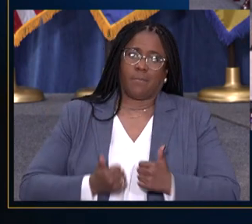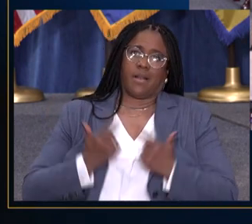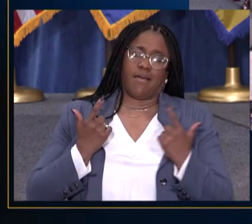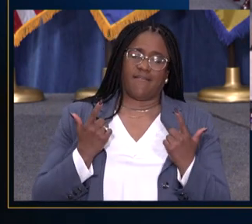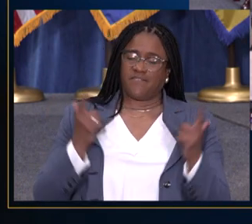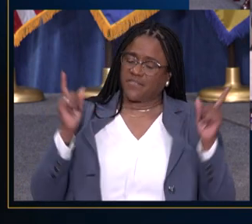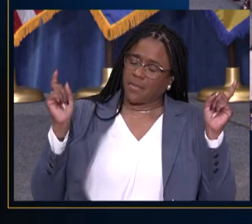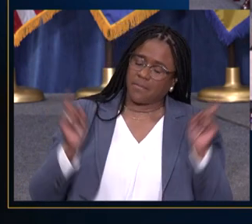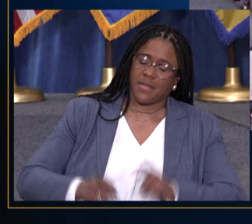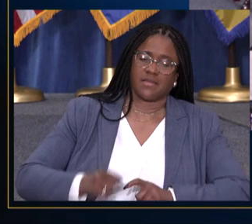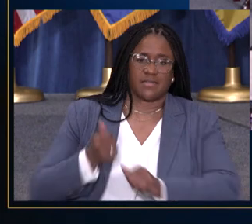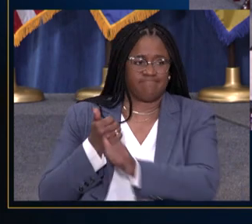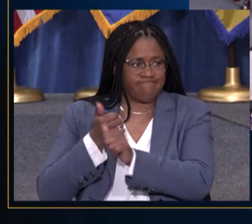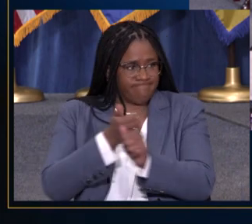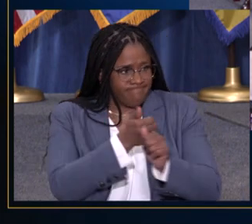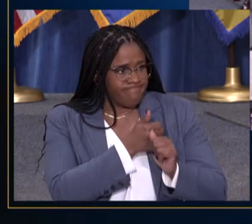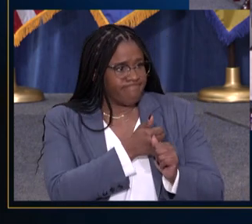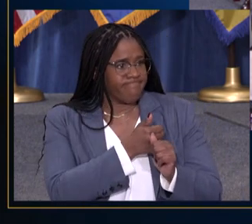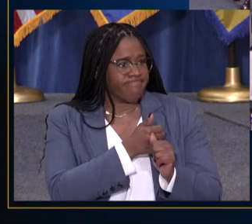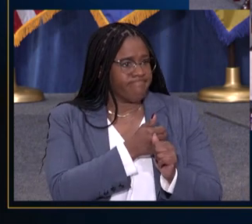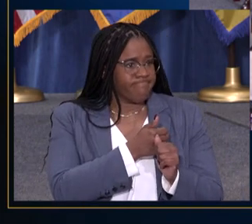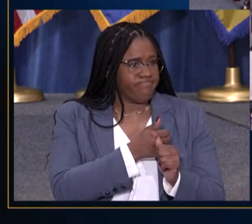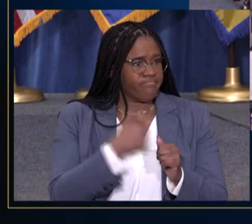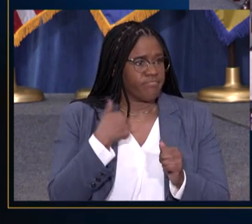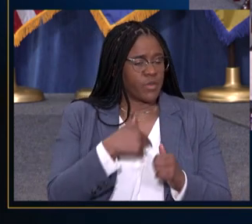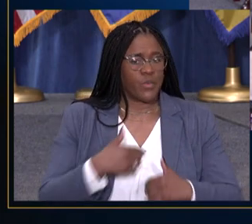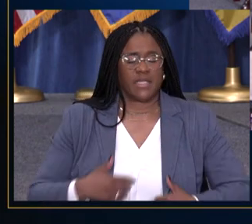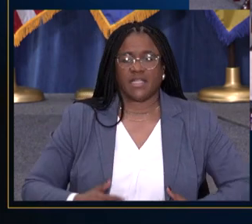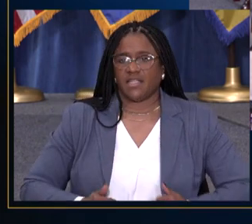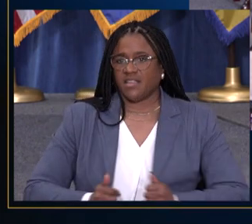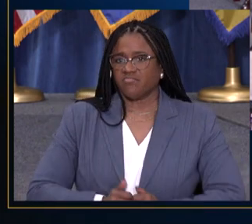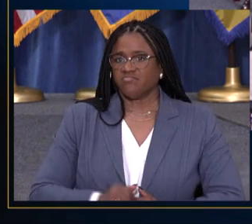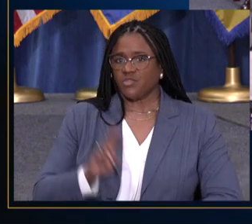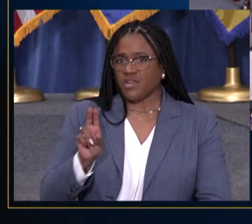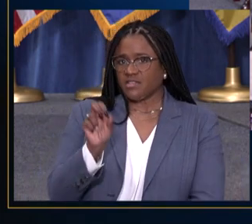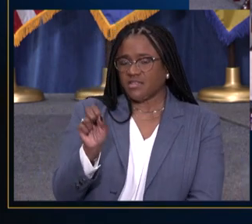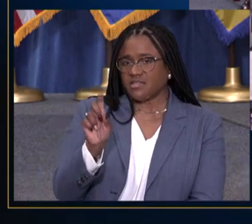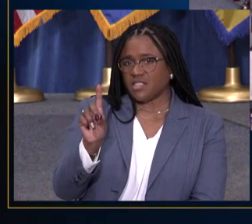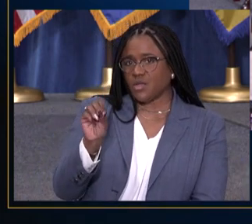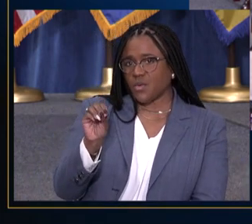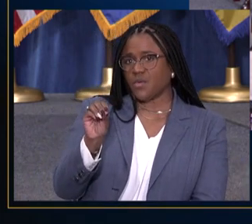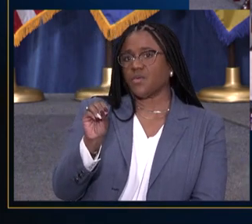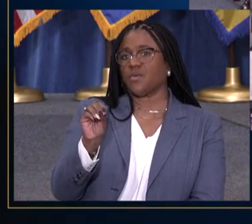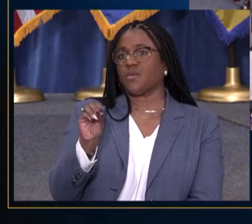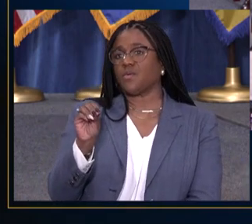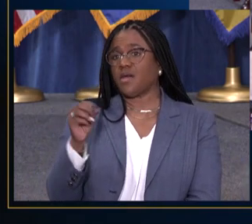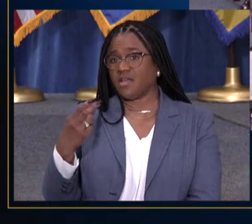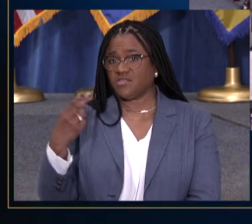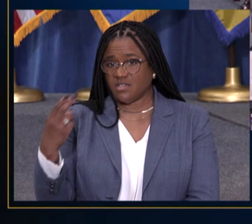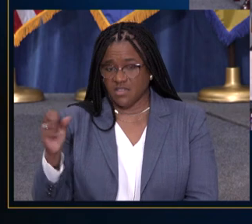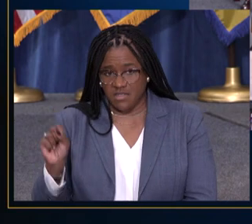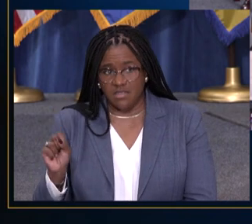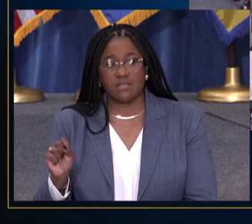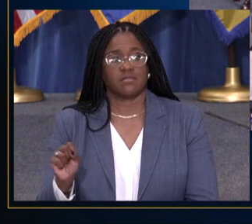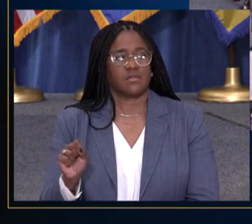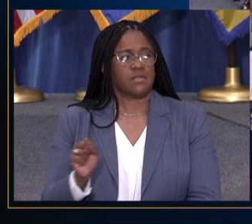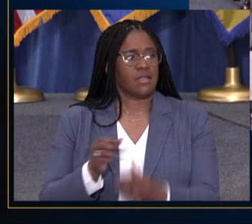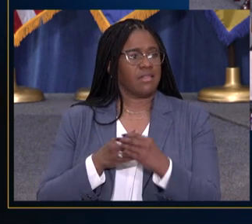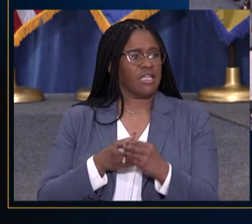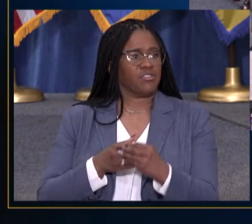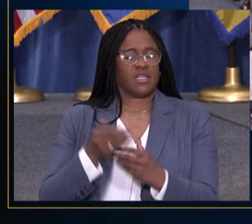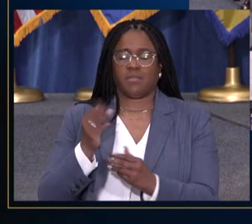and every one of us. And so on behalf of the United States Department of Health and Human Services, under the leadership of the